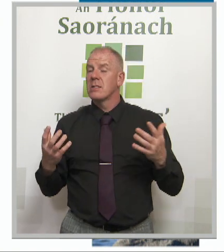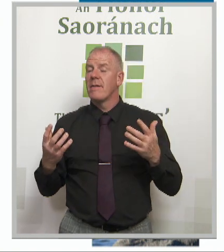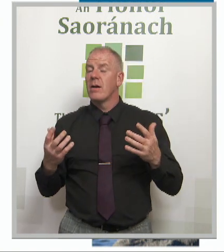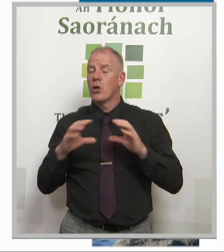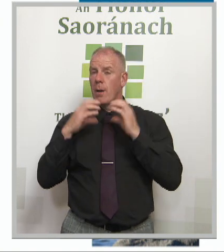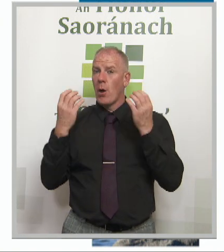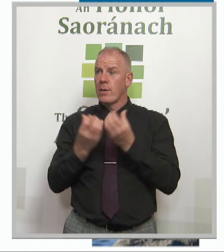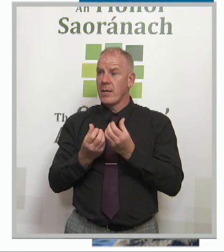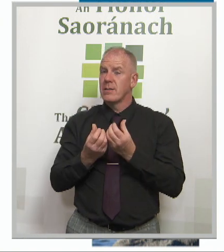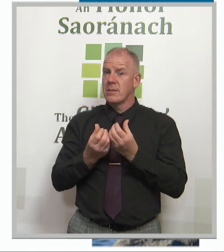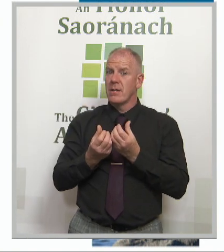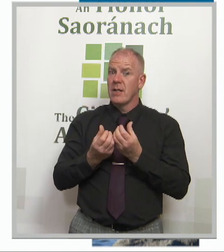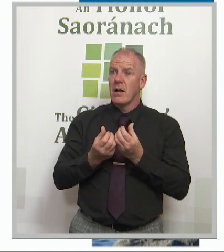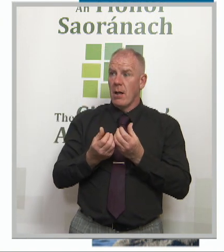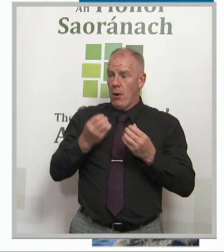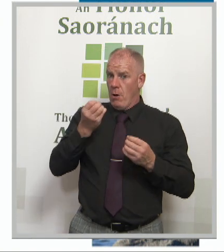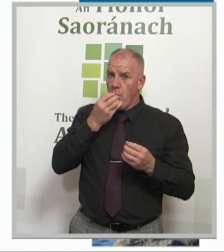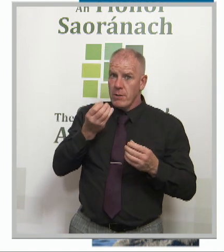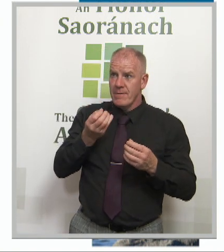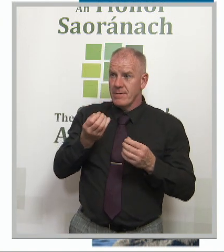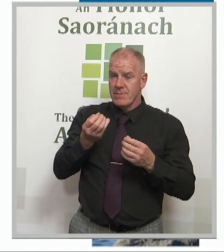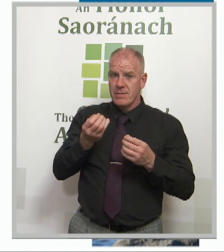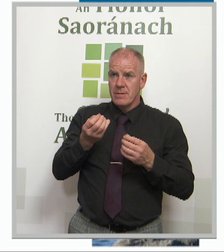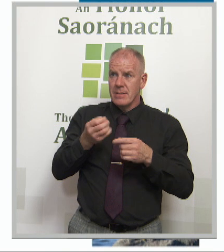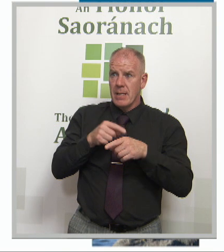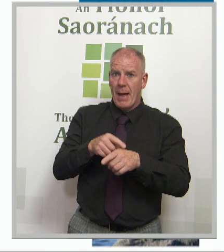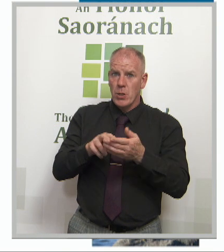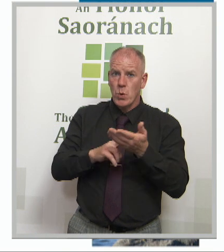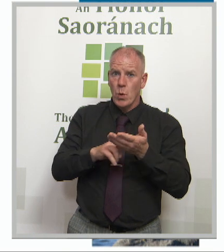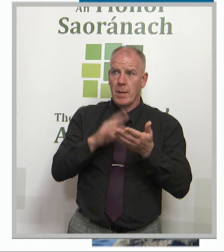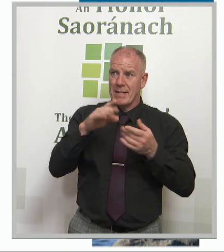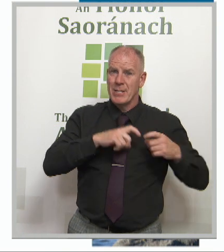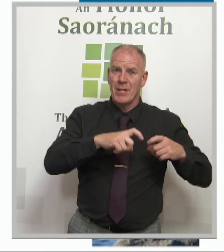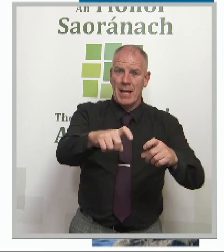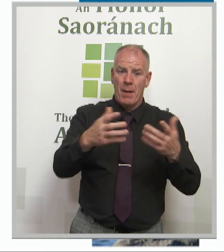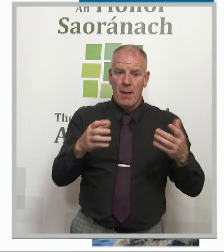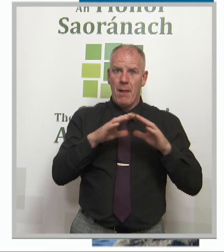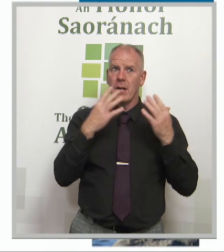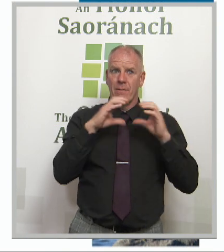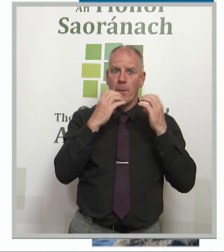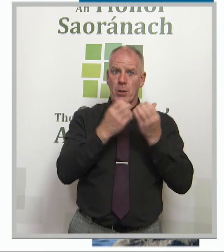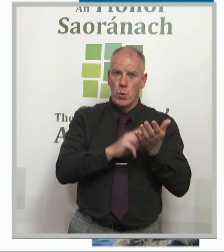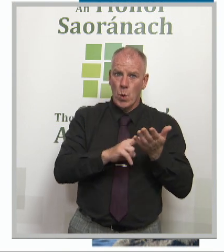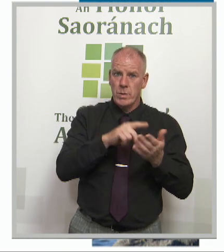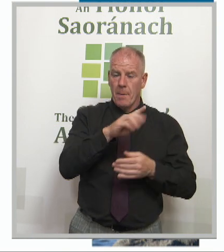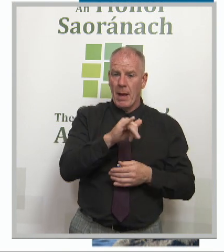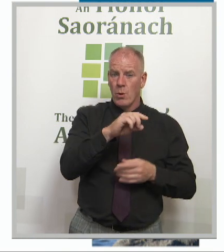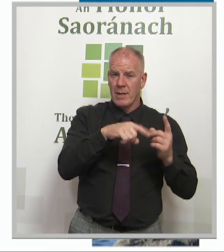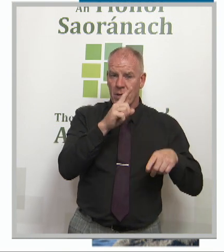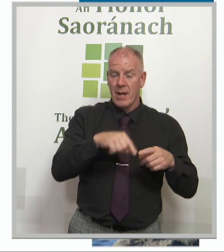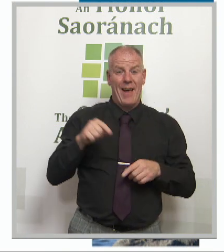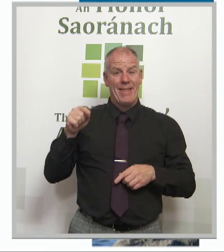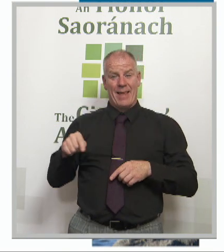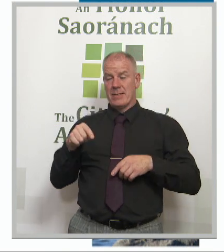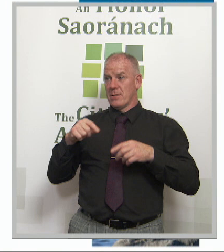biodiversity, many communities depend upon use, and that has to be sustainable. And when this convention was being debated, it